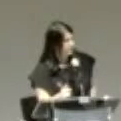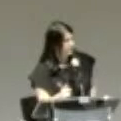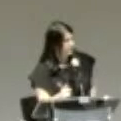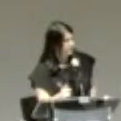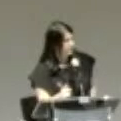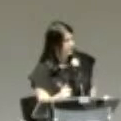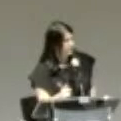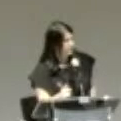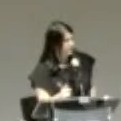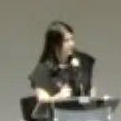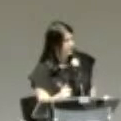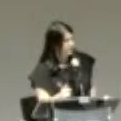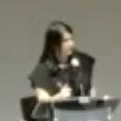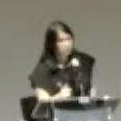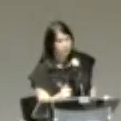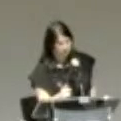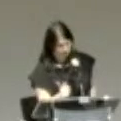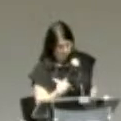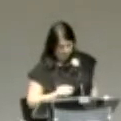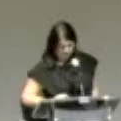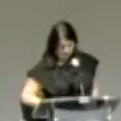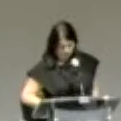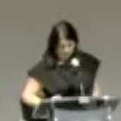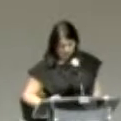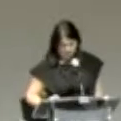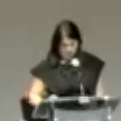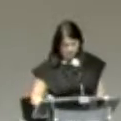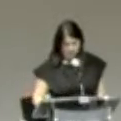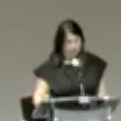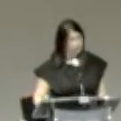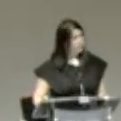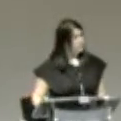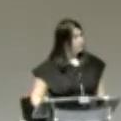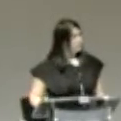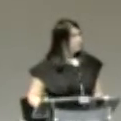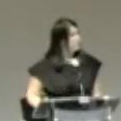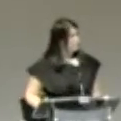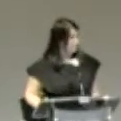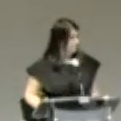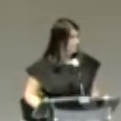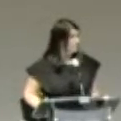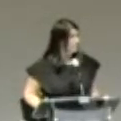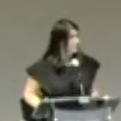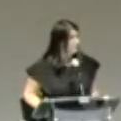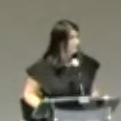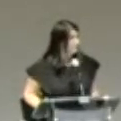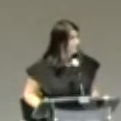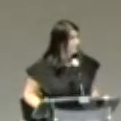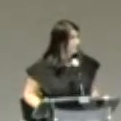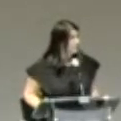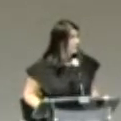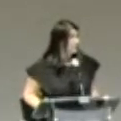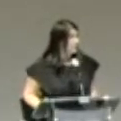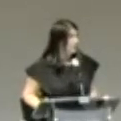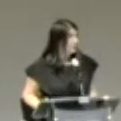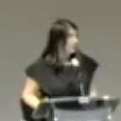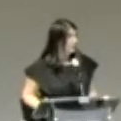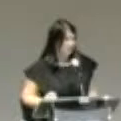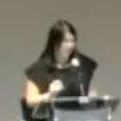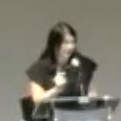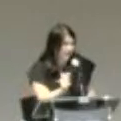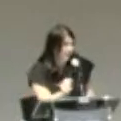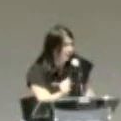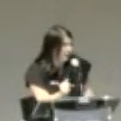challenges as we return. So I want to make sure that we have opportunities to recognize the work that you're doing. I said I had three. I forgot what the third